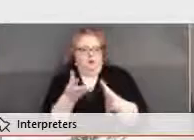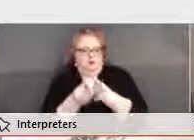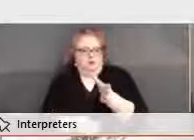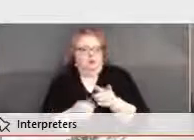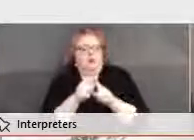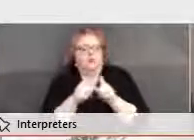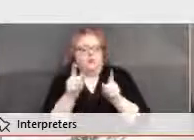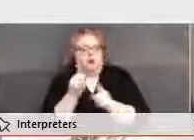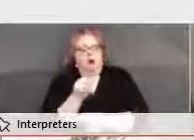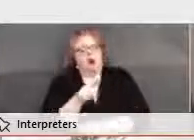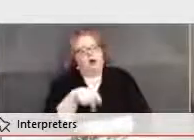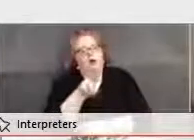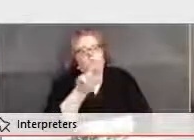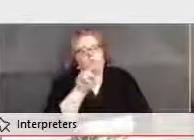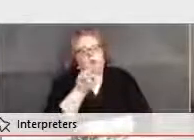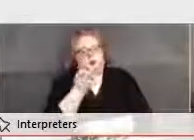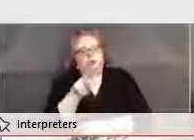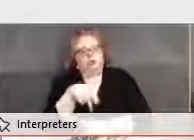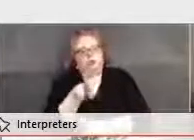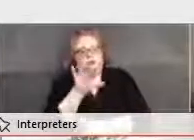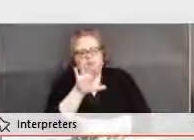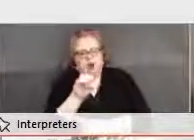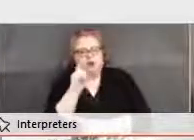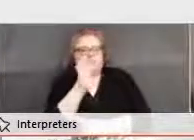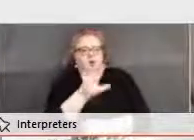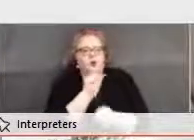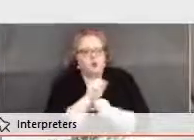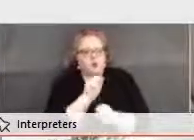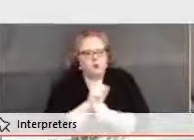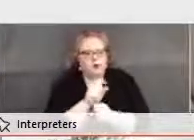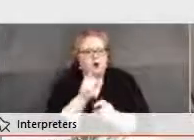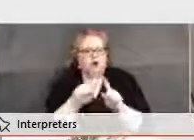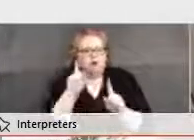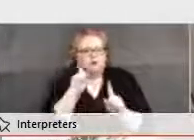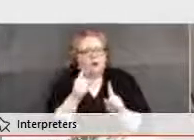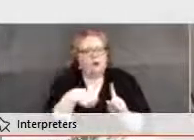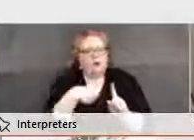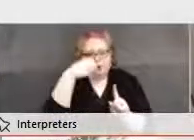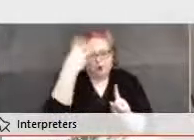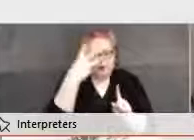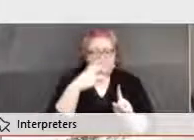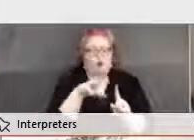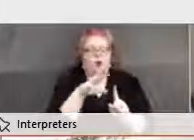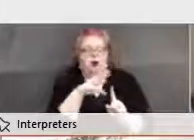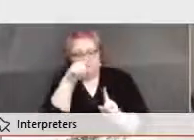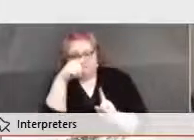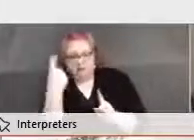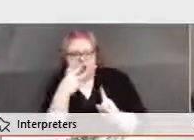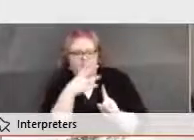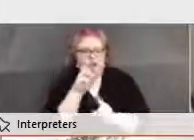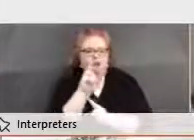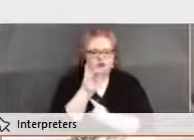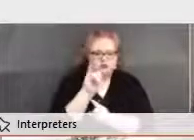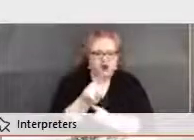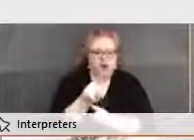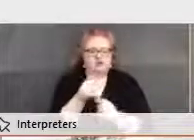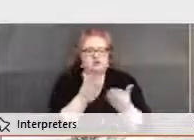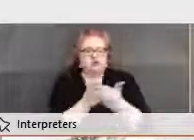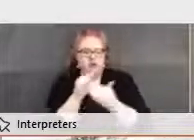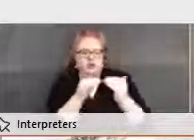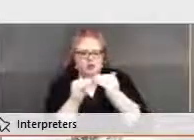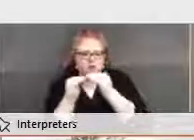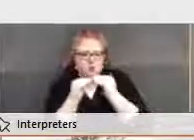also her crusades for racial equality, as well as economic and educational equity, issues that still resonate with us